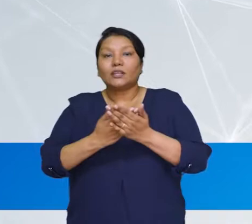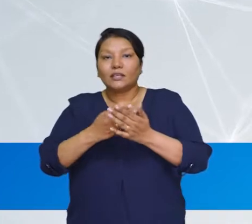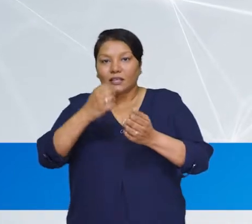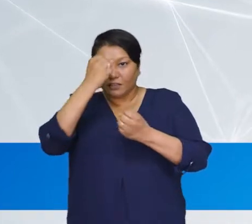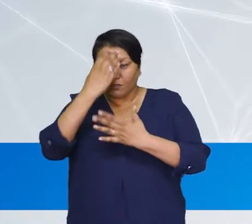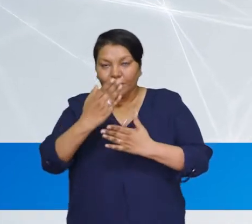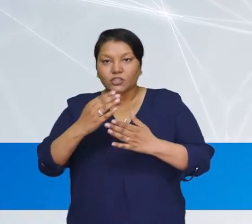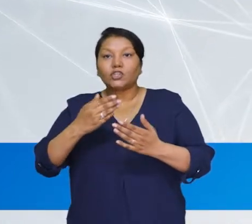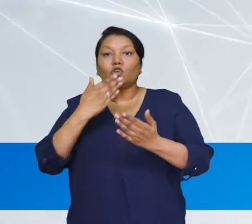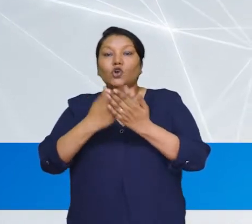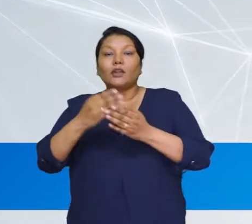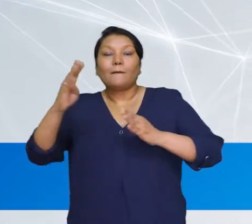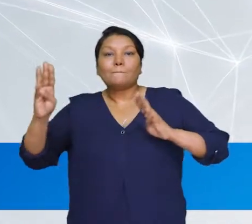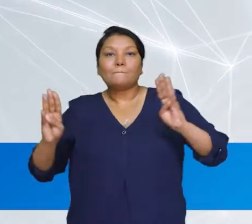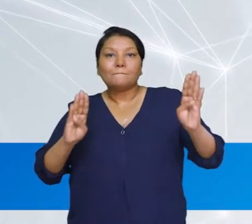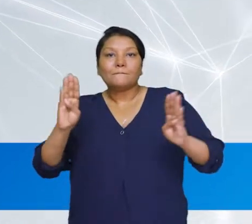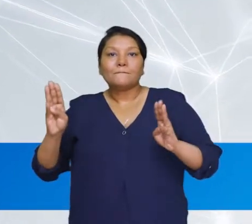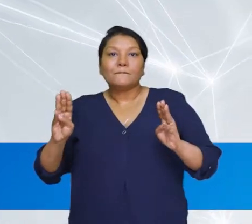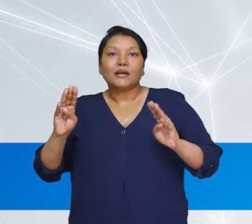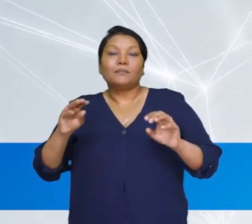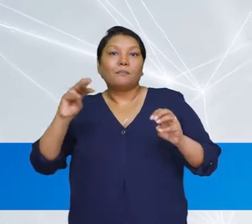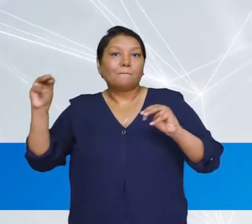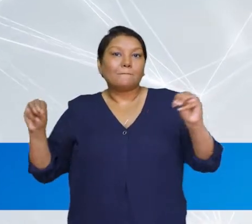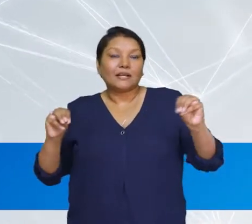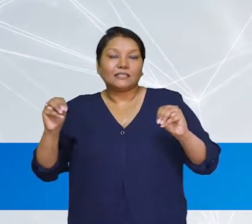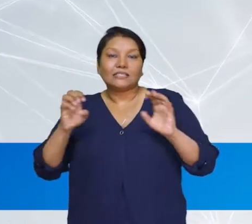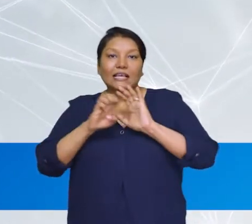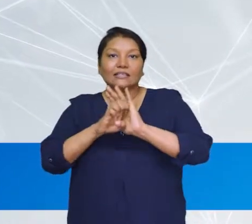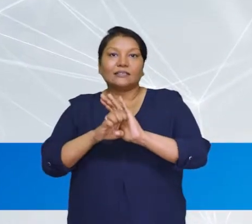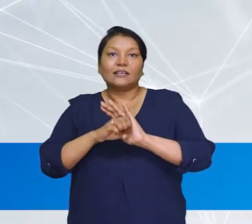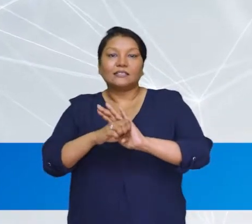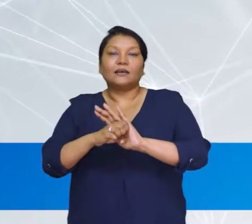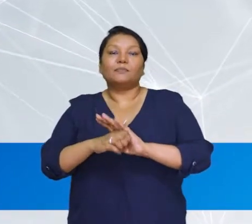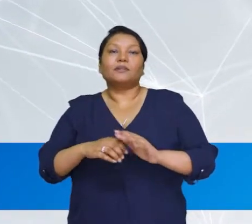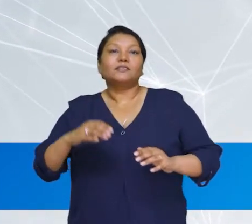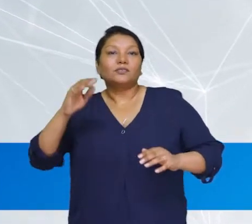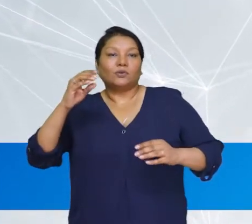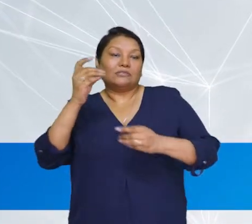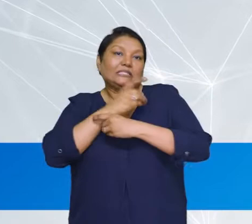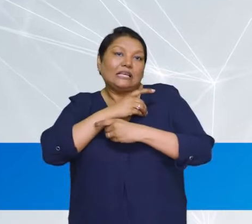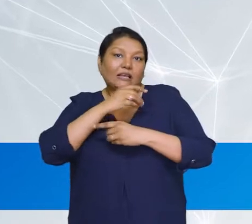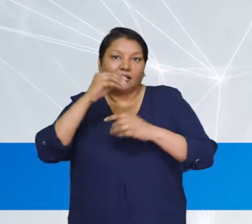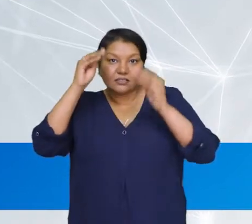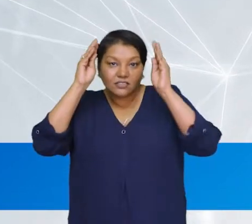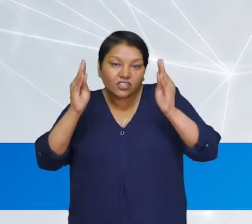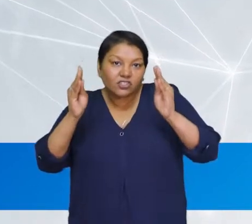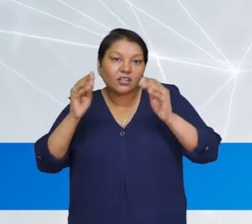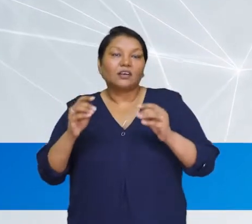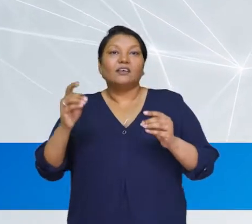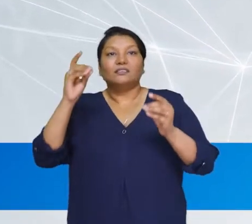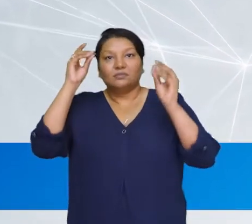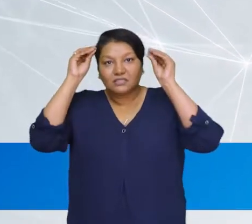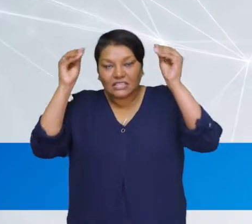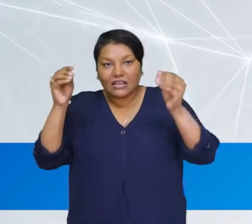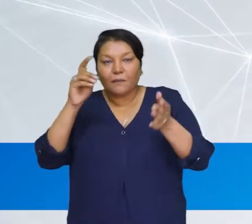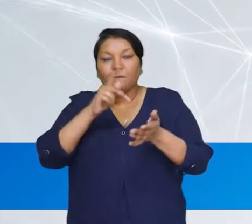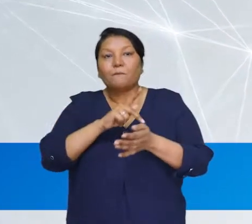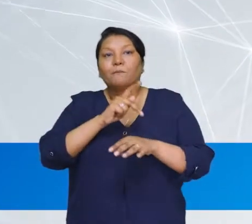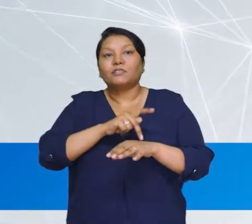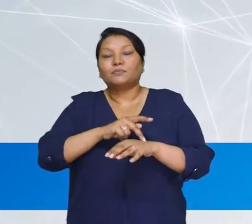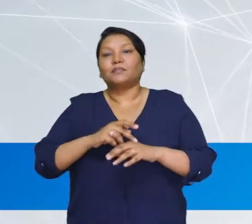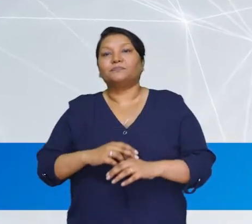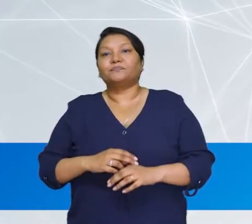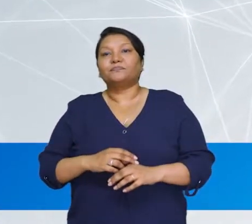possible. Make sure and have good manners and start off with some salutations such as Sir or Miss. You could even say Dear